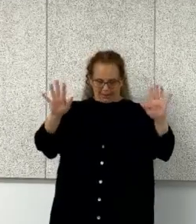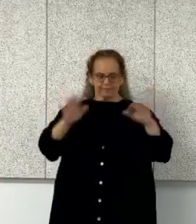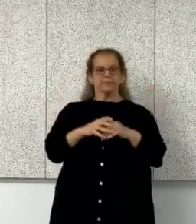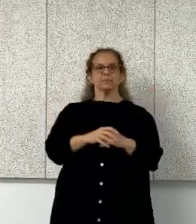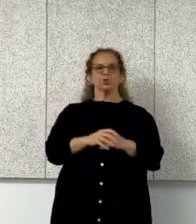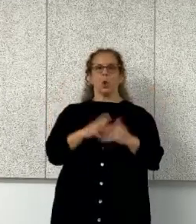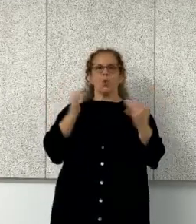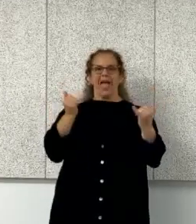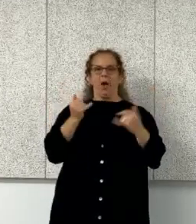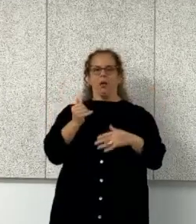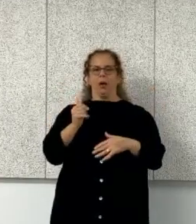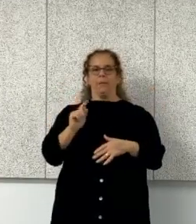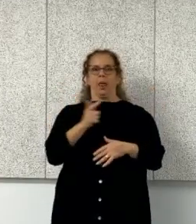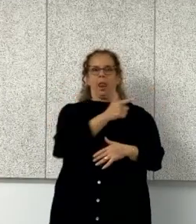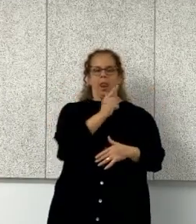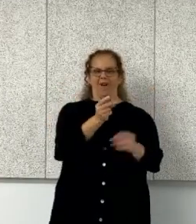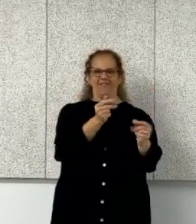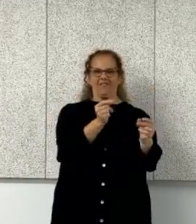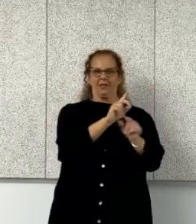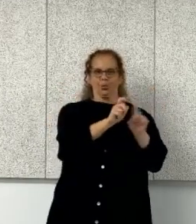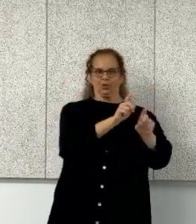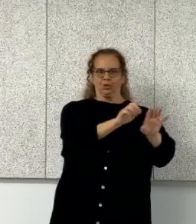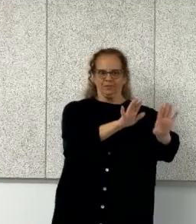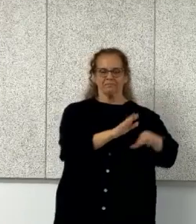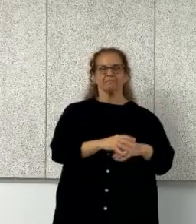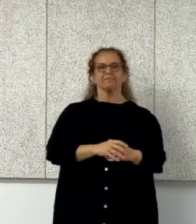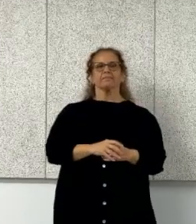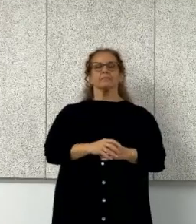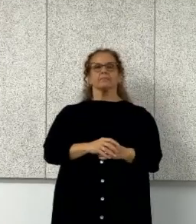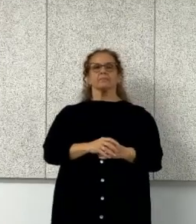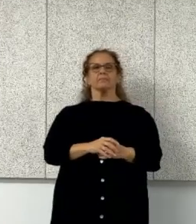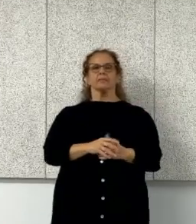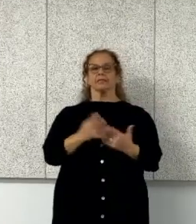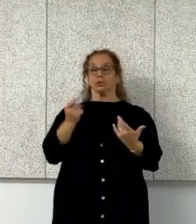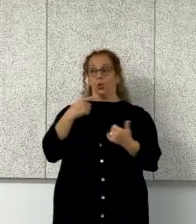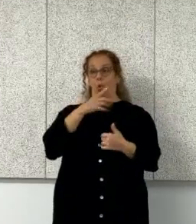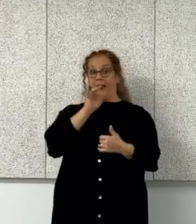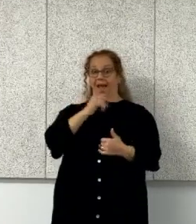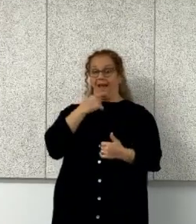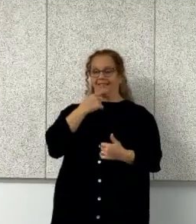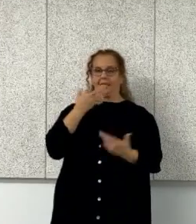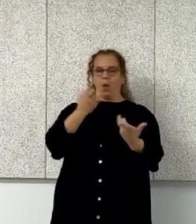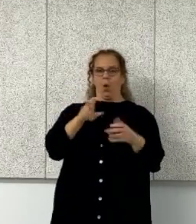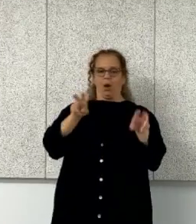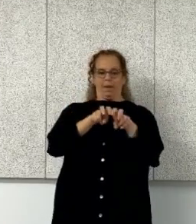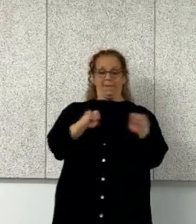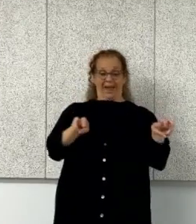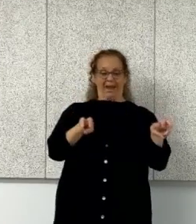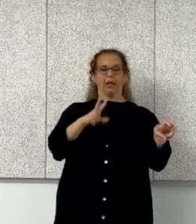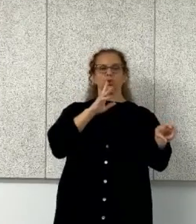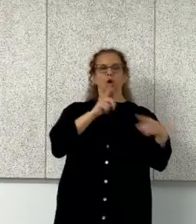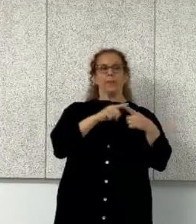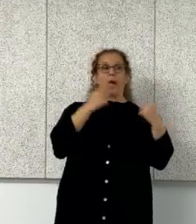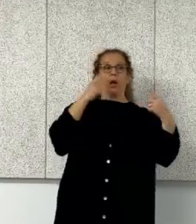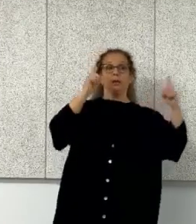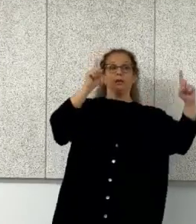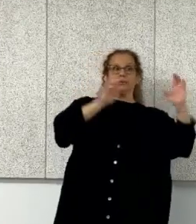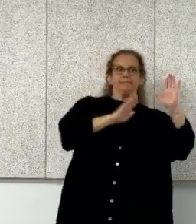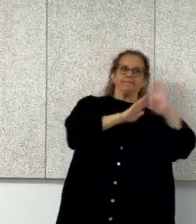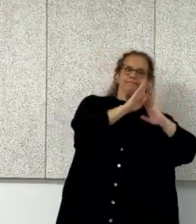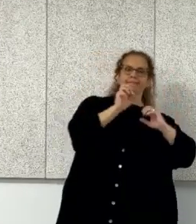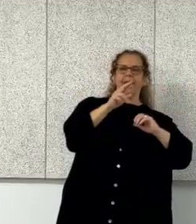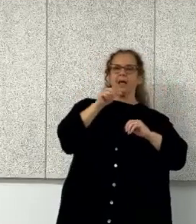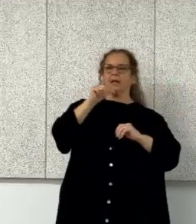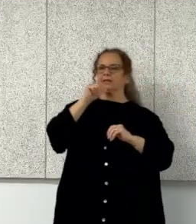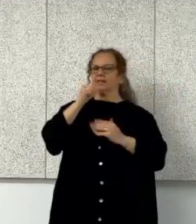lightning round, because I think I said that this, I would bring together a panel of people who could talk about what's working and what's not. So,